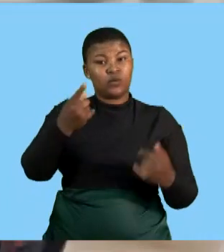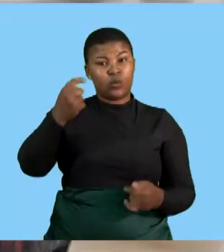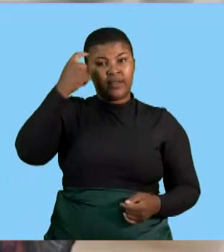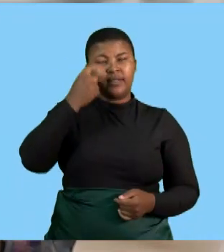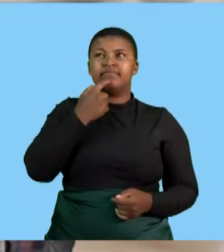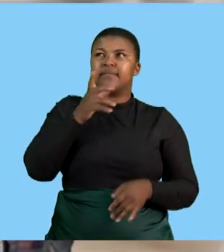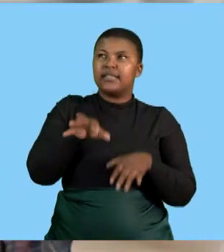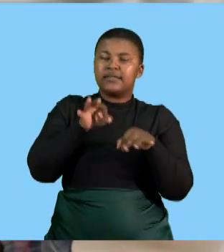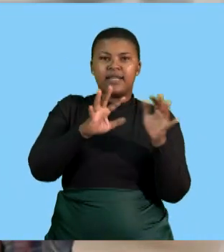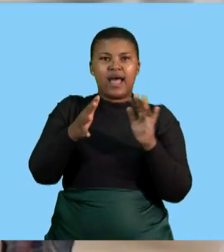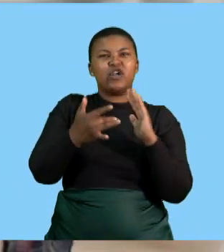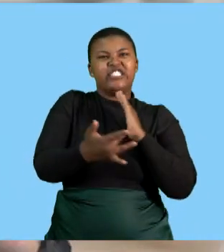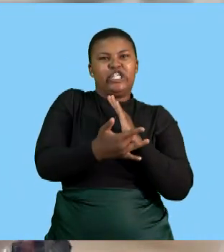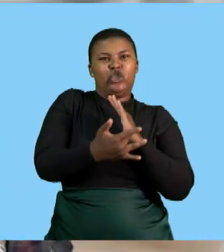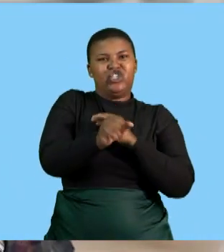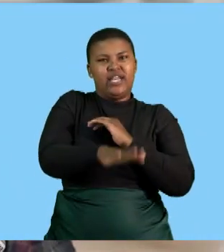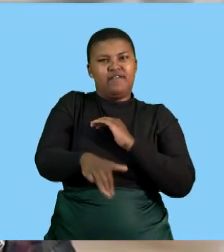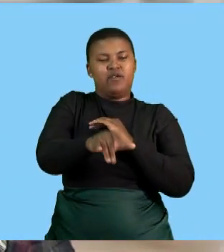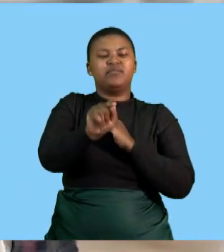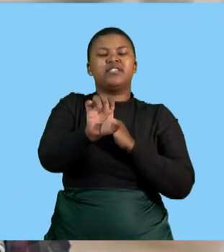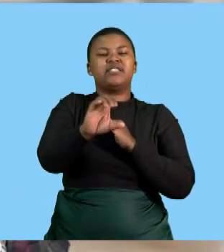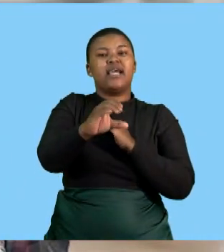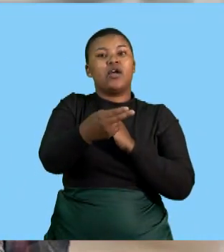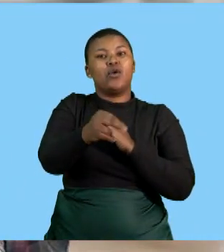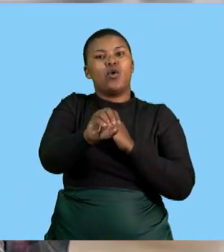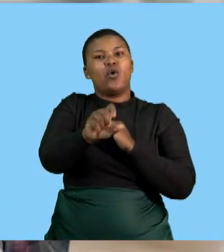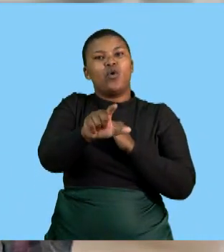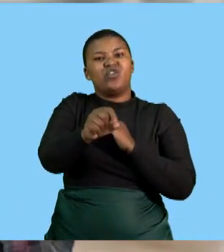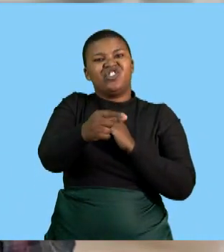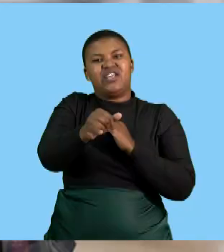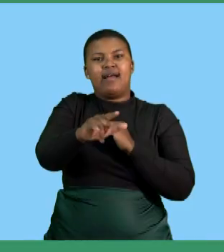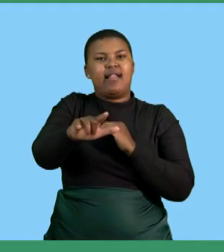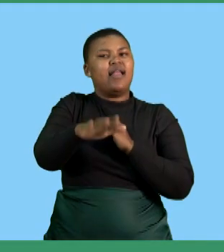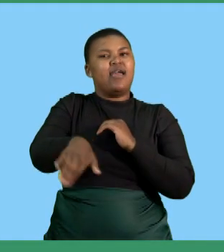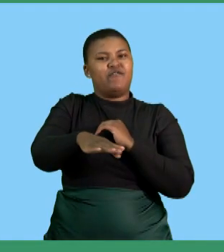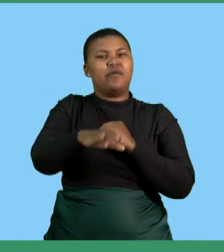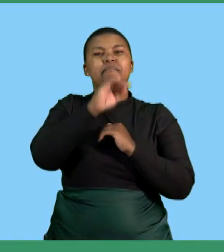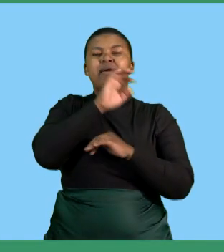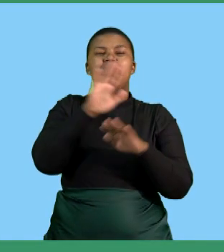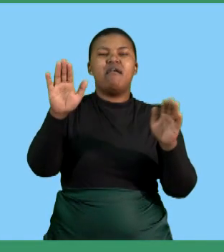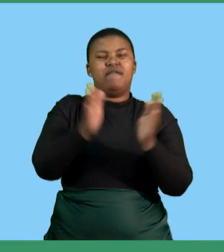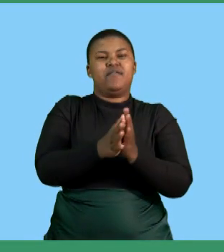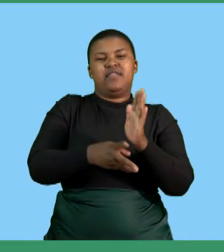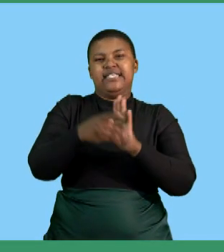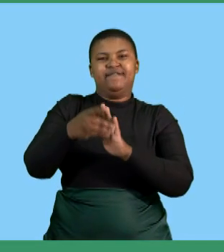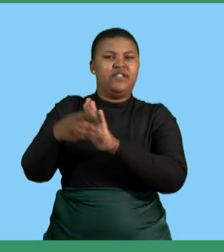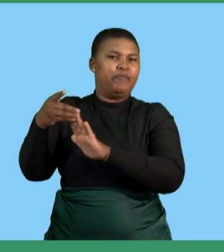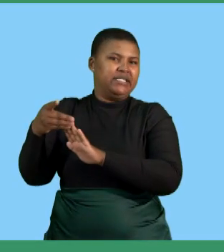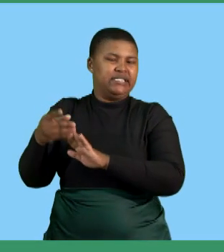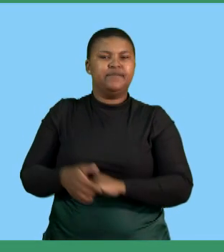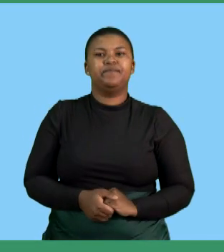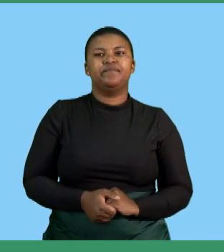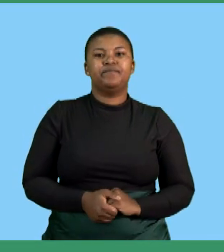So when we think about the description of our technological environment, it can be all